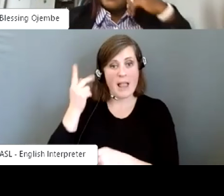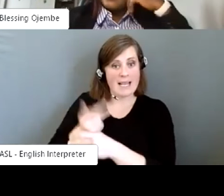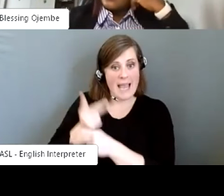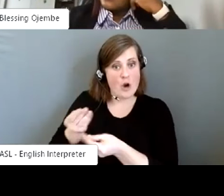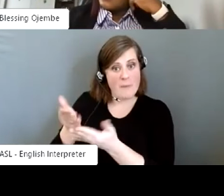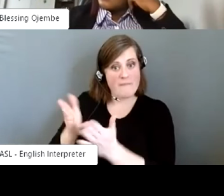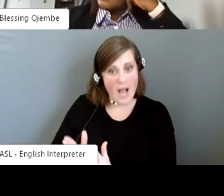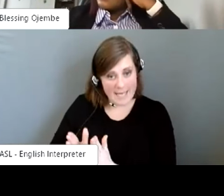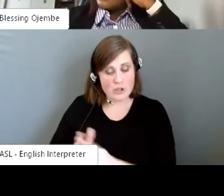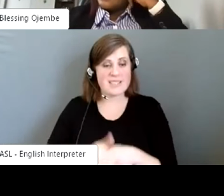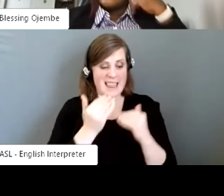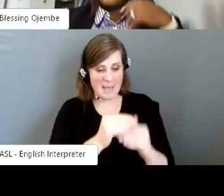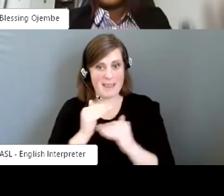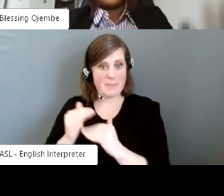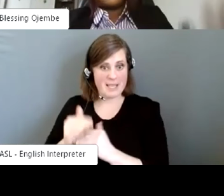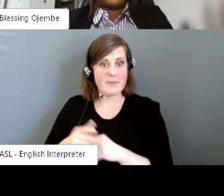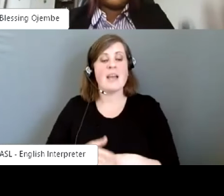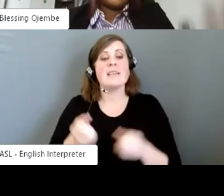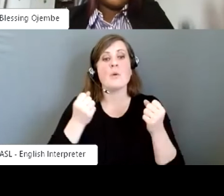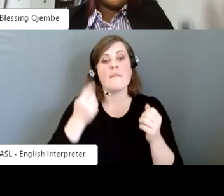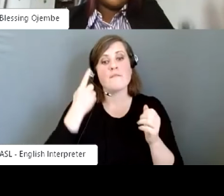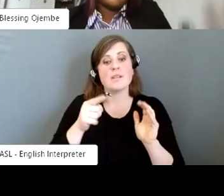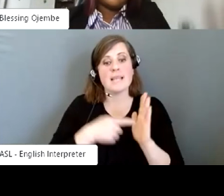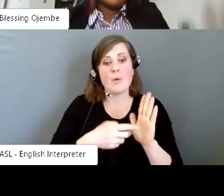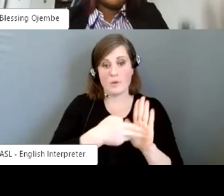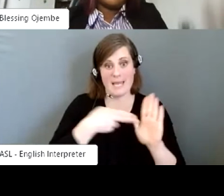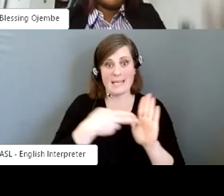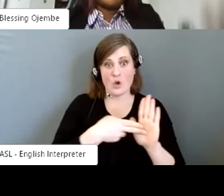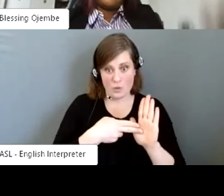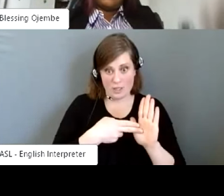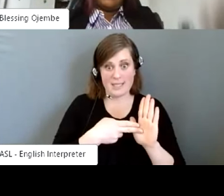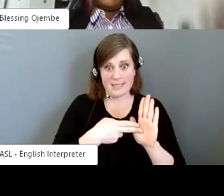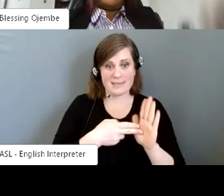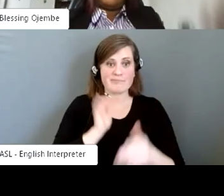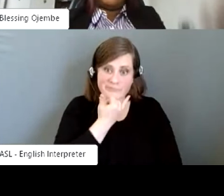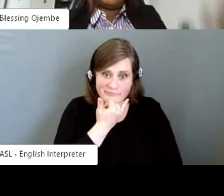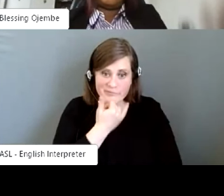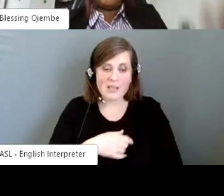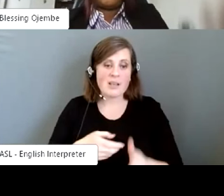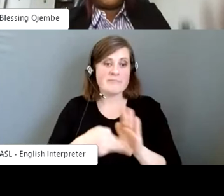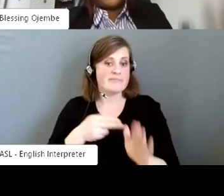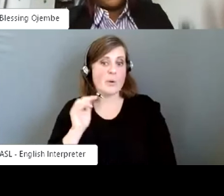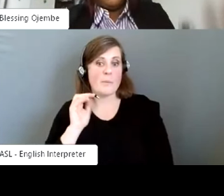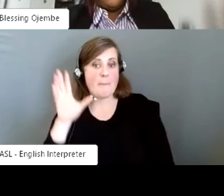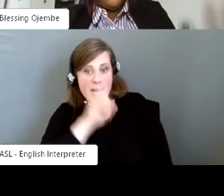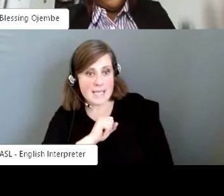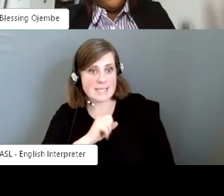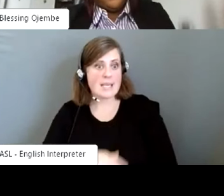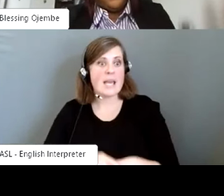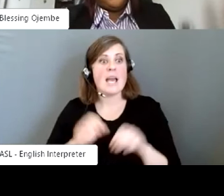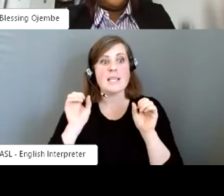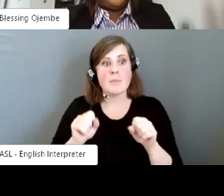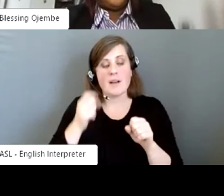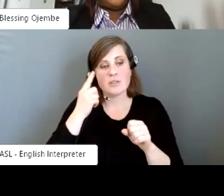hence limiting early diagnosis, which actually leads to early diagnosis, and then disparities still persist, even in the prevention